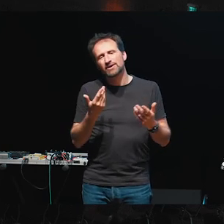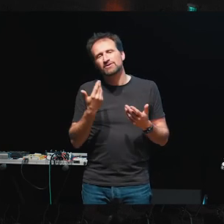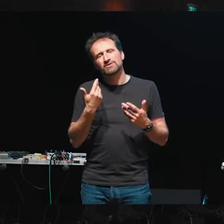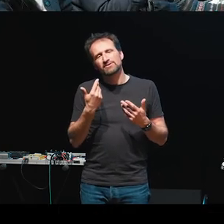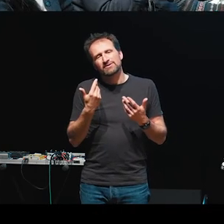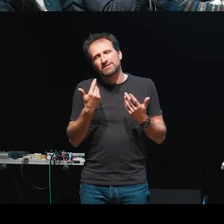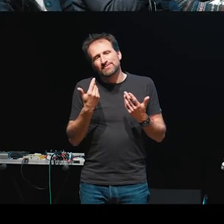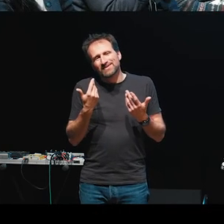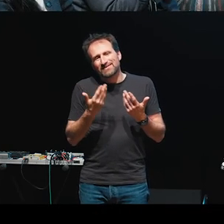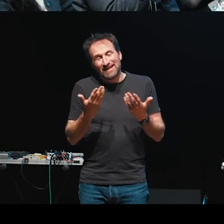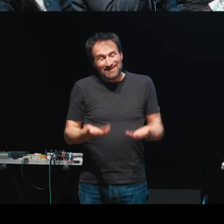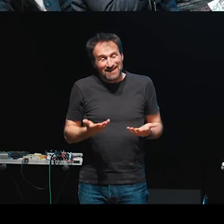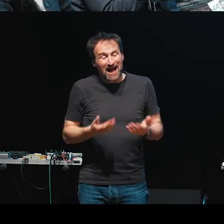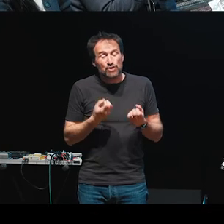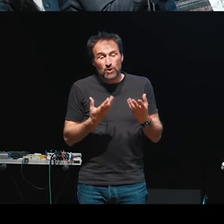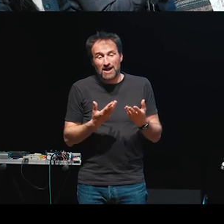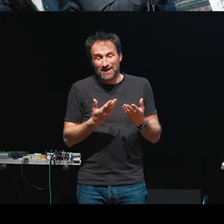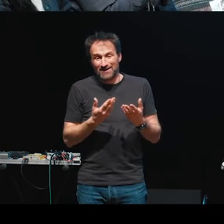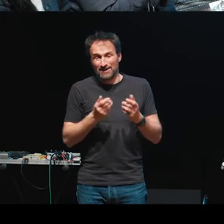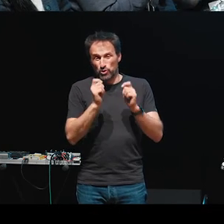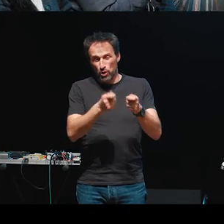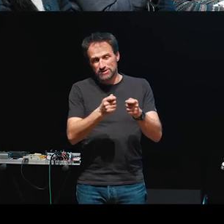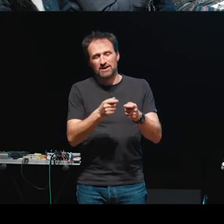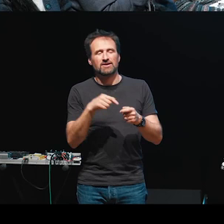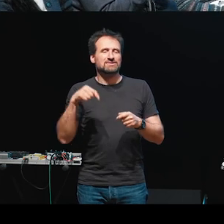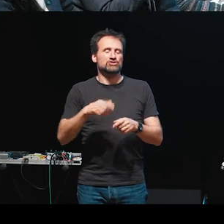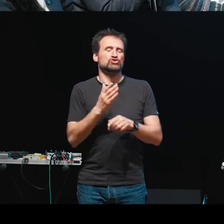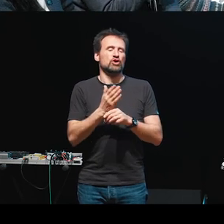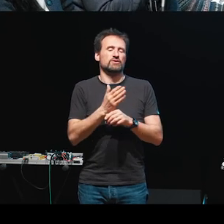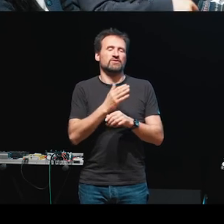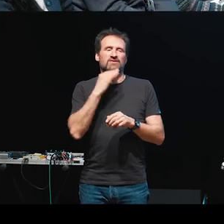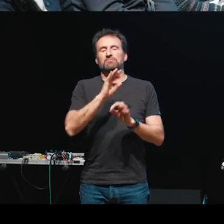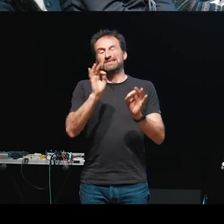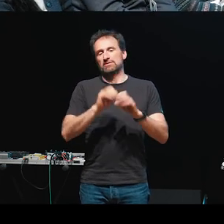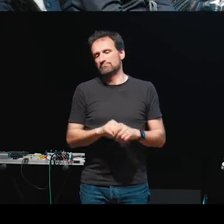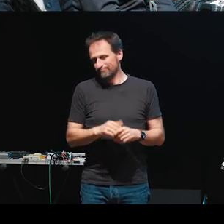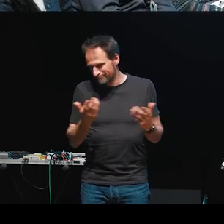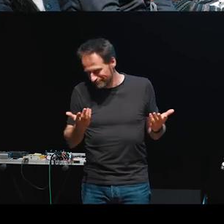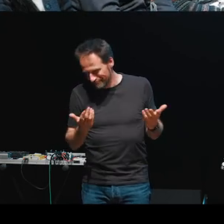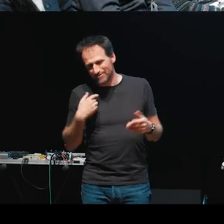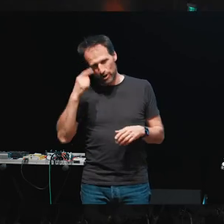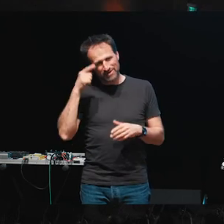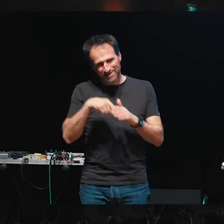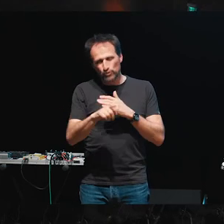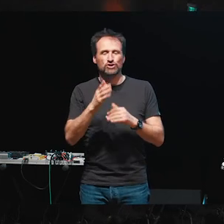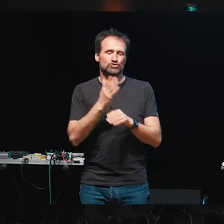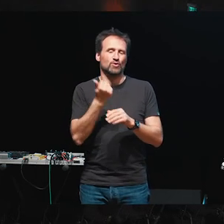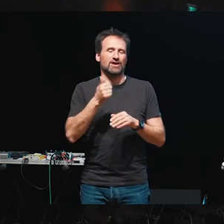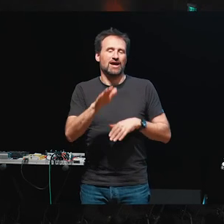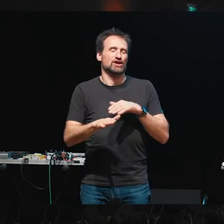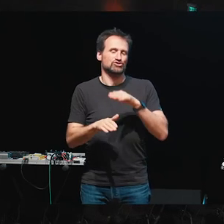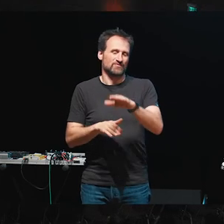proposal, and I think we are a step forward. I think, yeah. Any other big